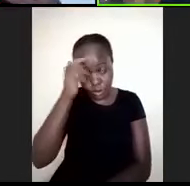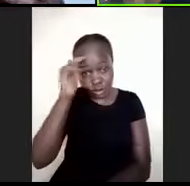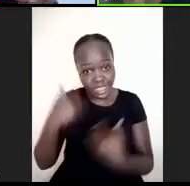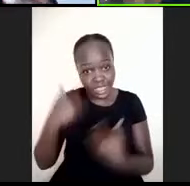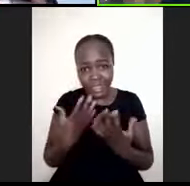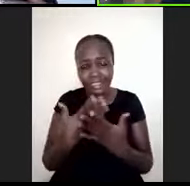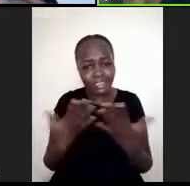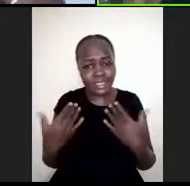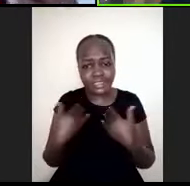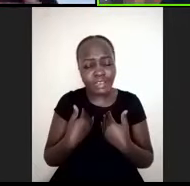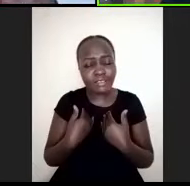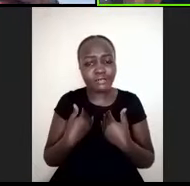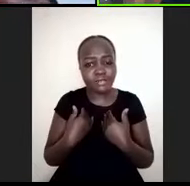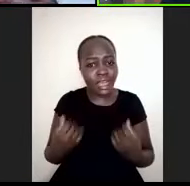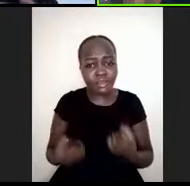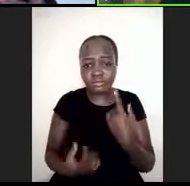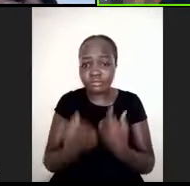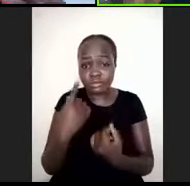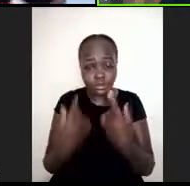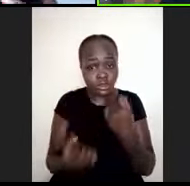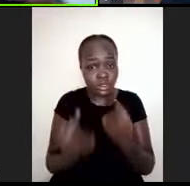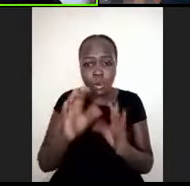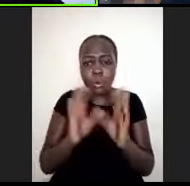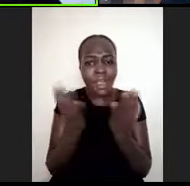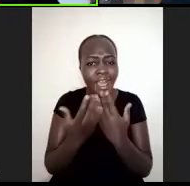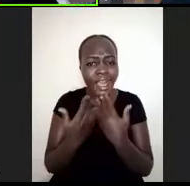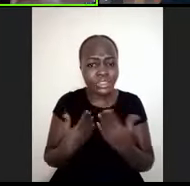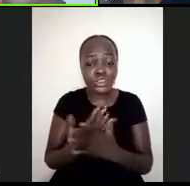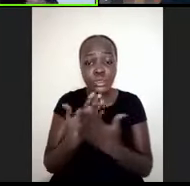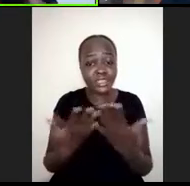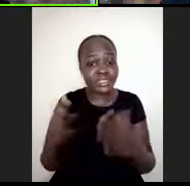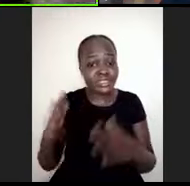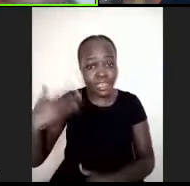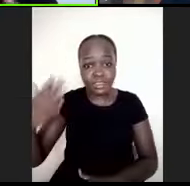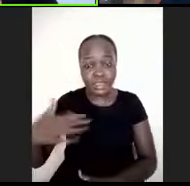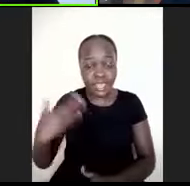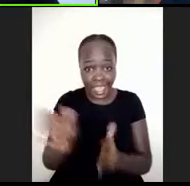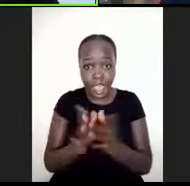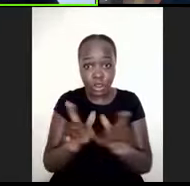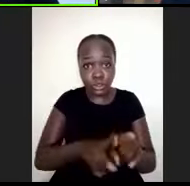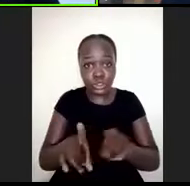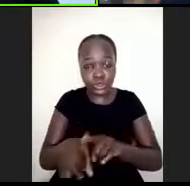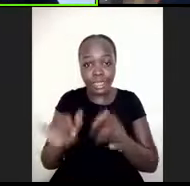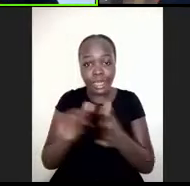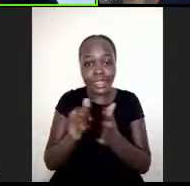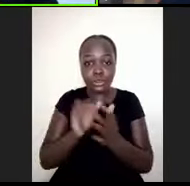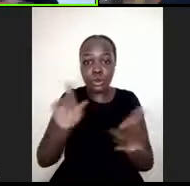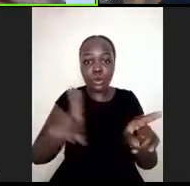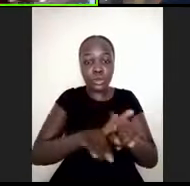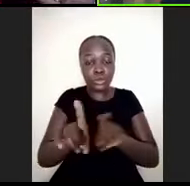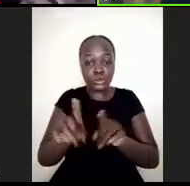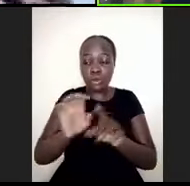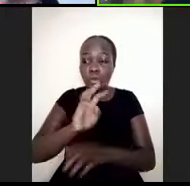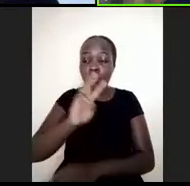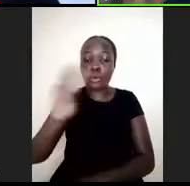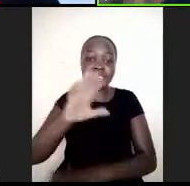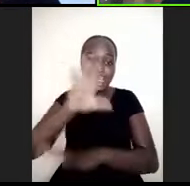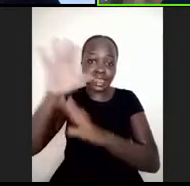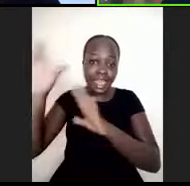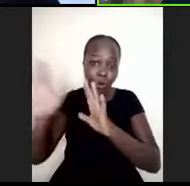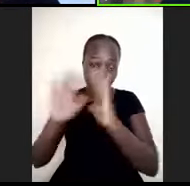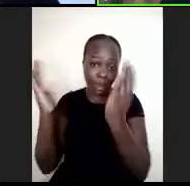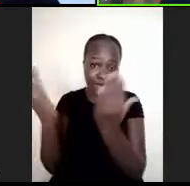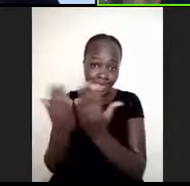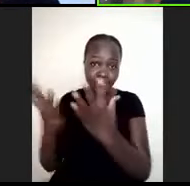the world is bringing new things every time. And even Western, a lot of Western world has been, we have adopted